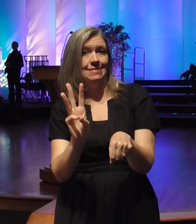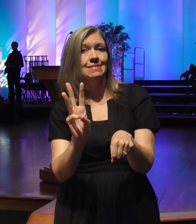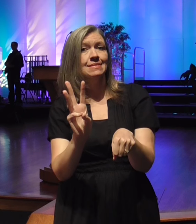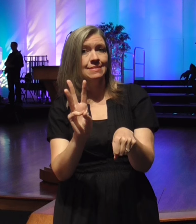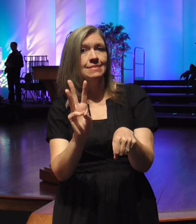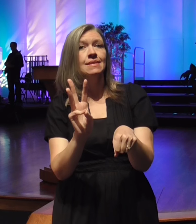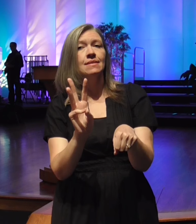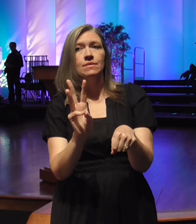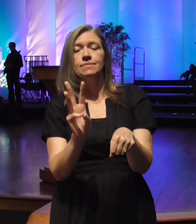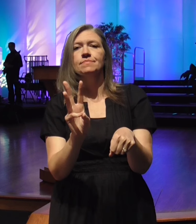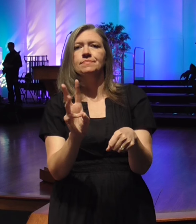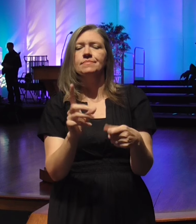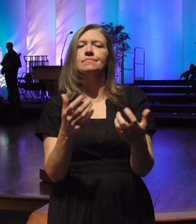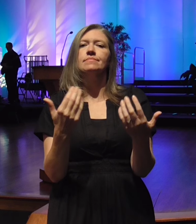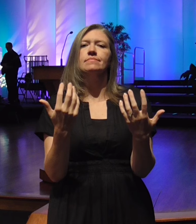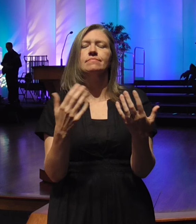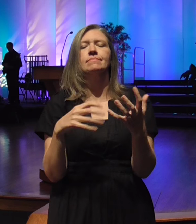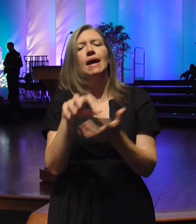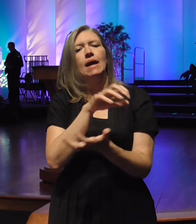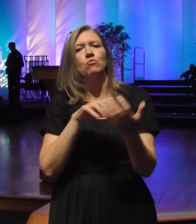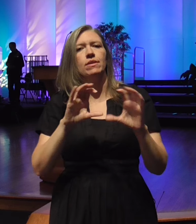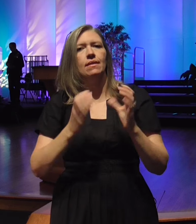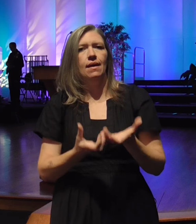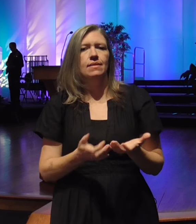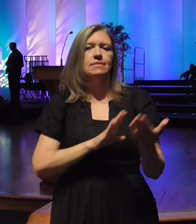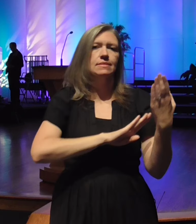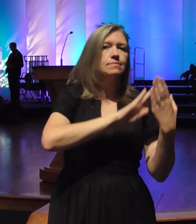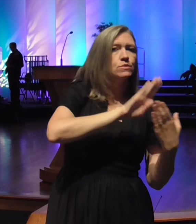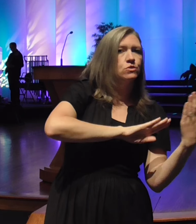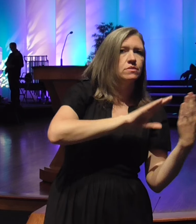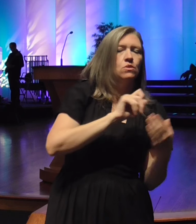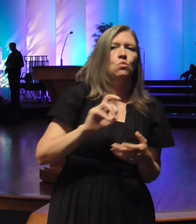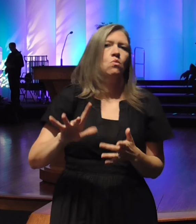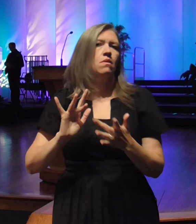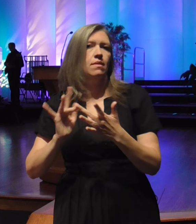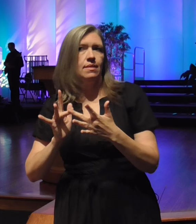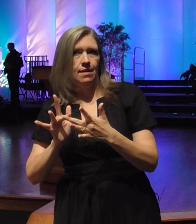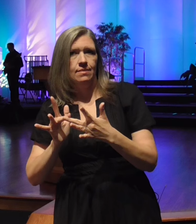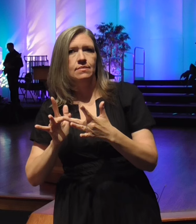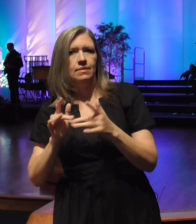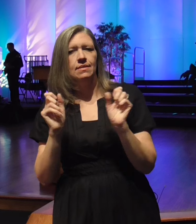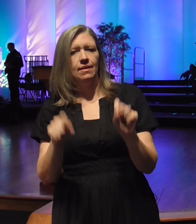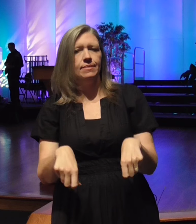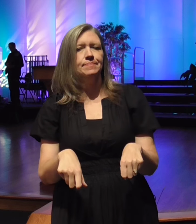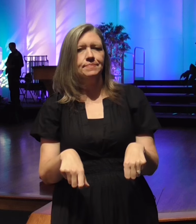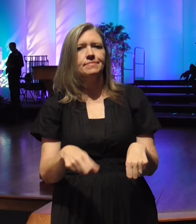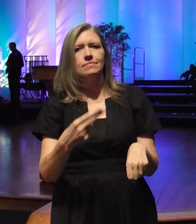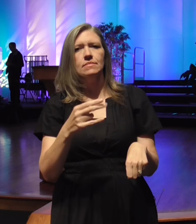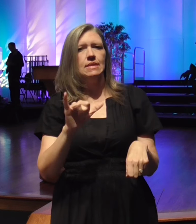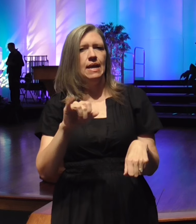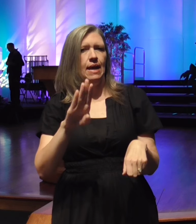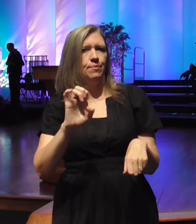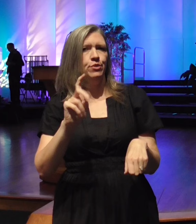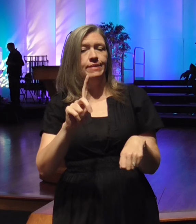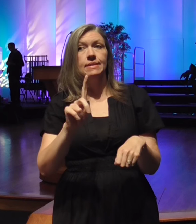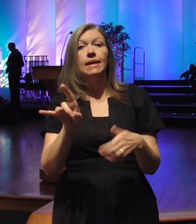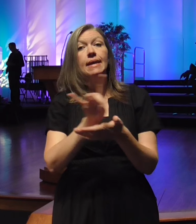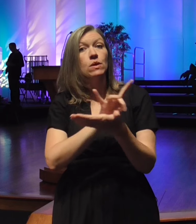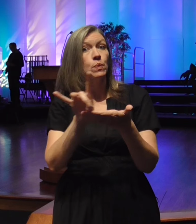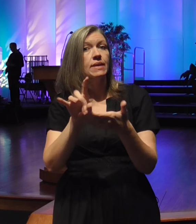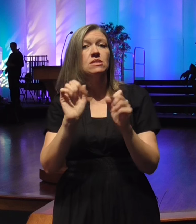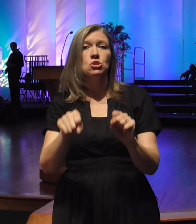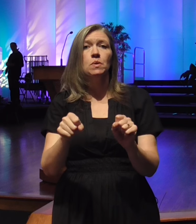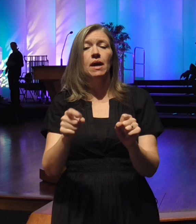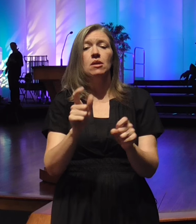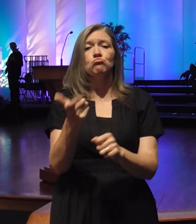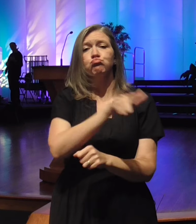top. So I invite you to come share with me this tomorrow night at 6 o'clock, and it's a hybrid class, so